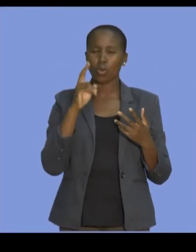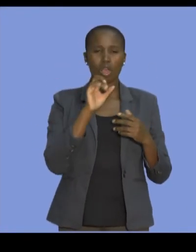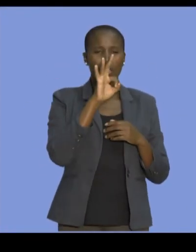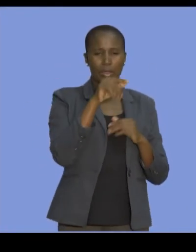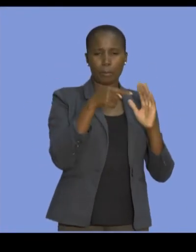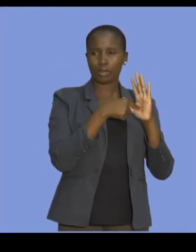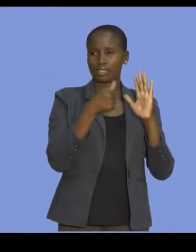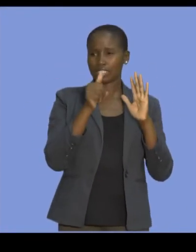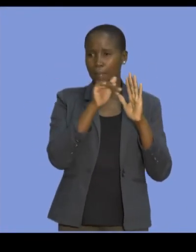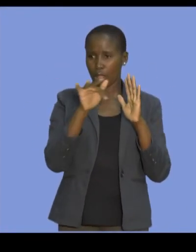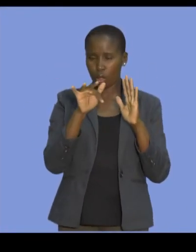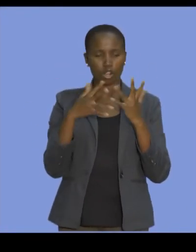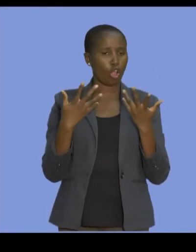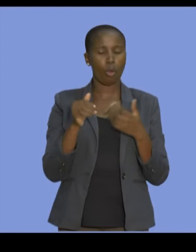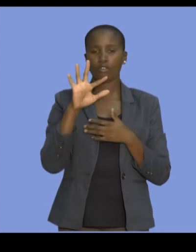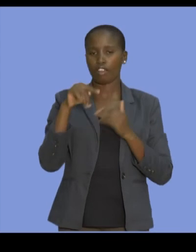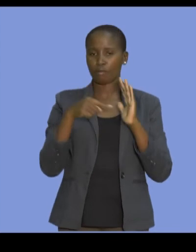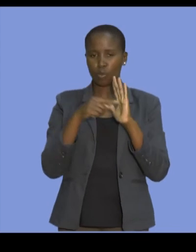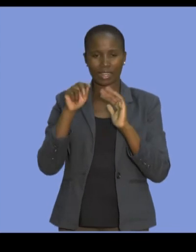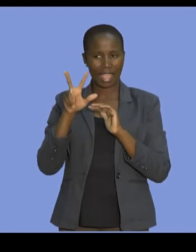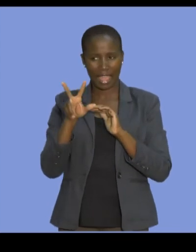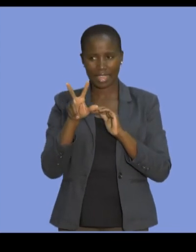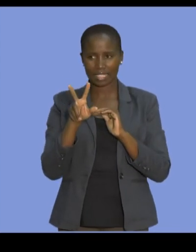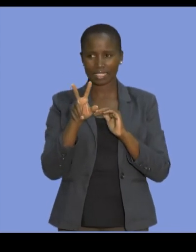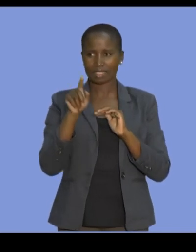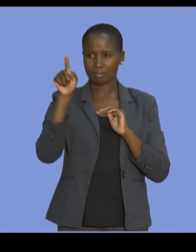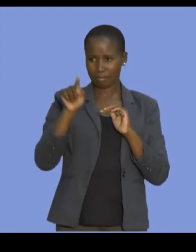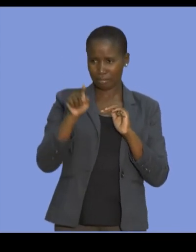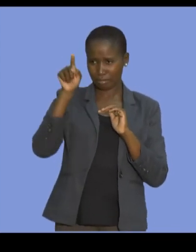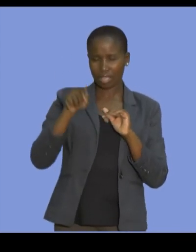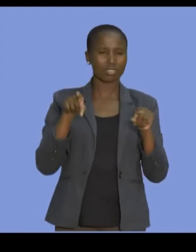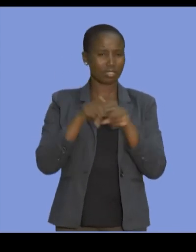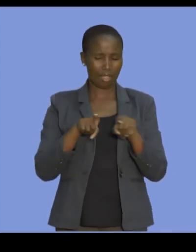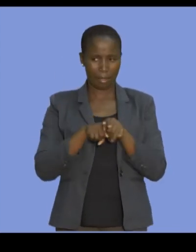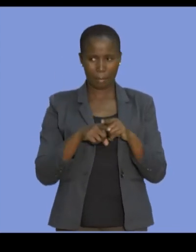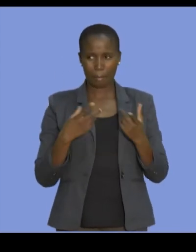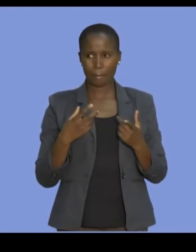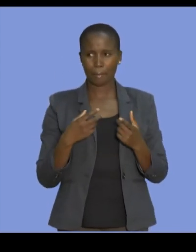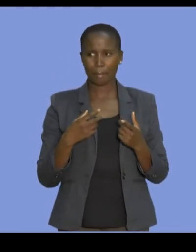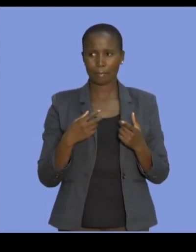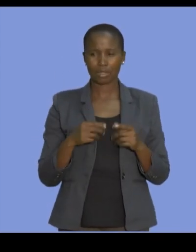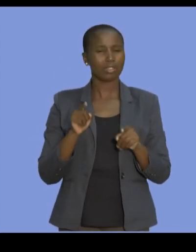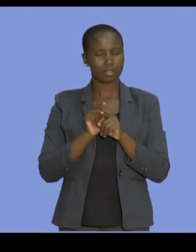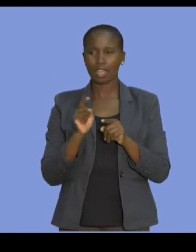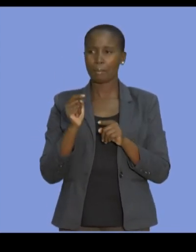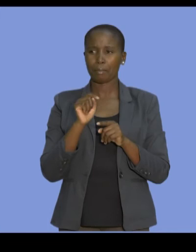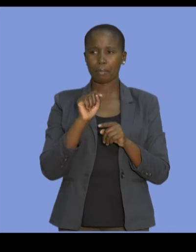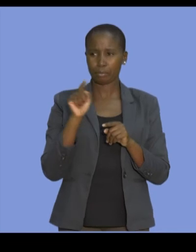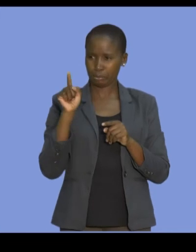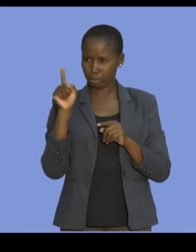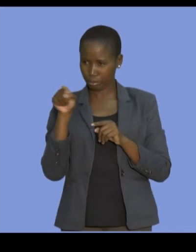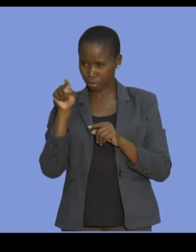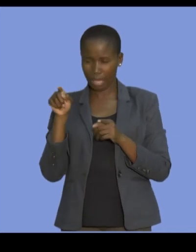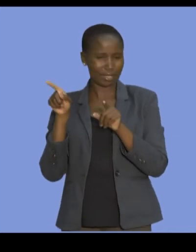5.8, you know, very close together. Okay, those are very close. Okay, but